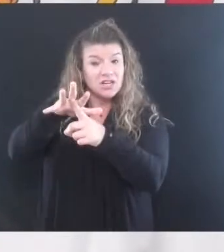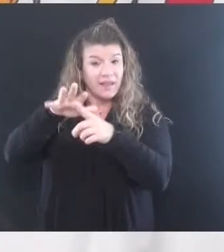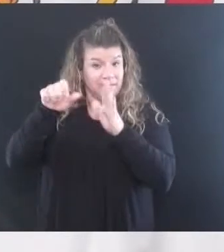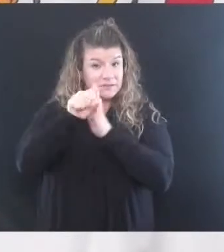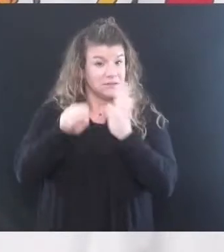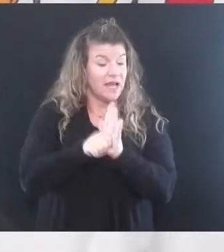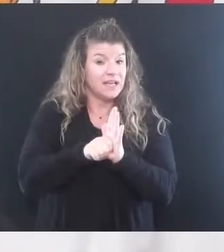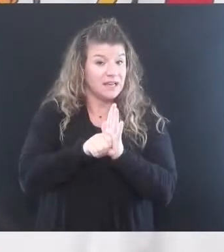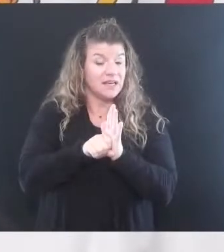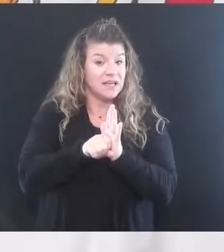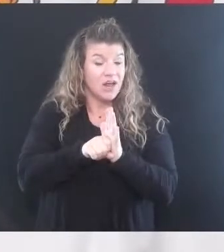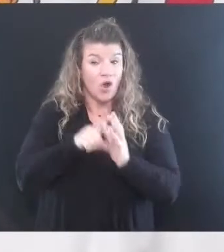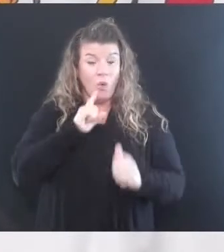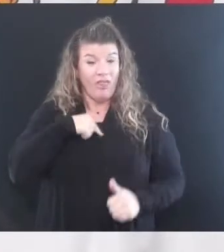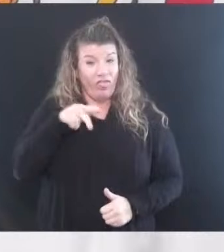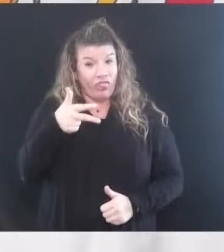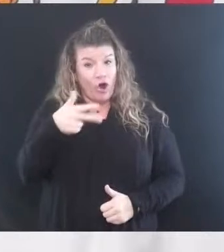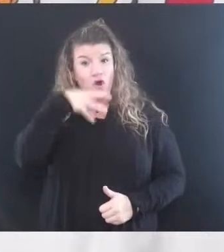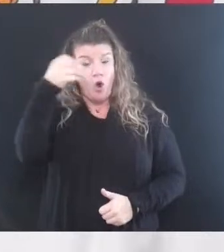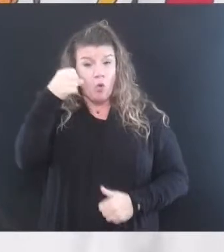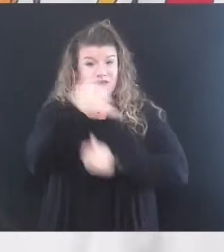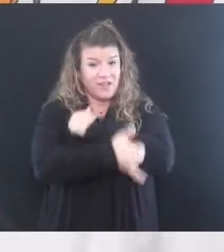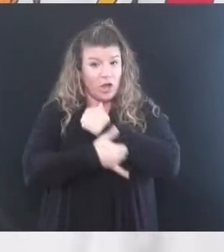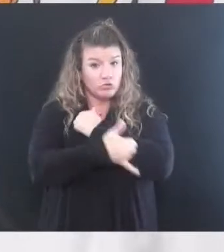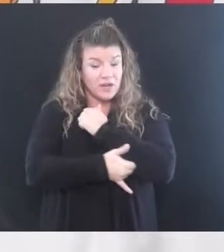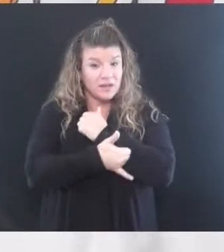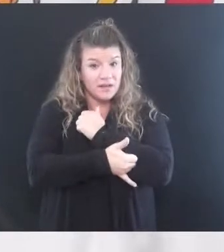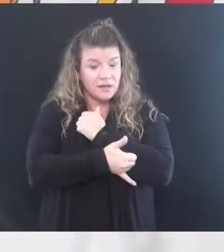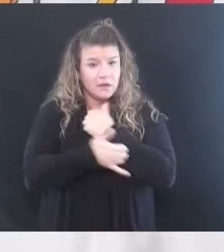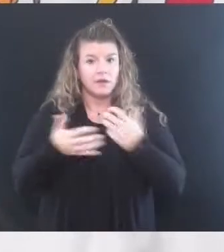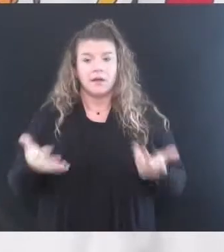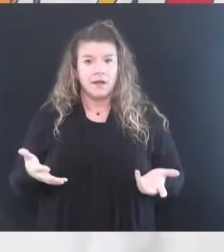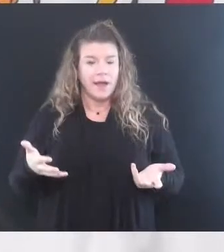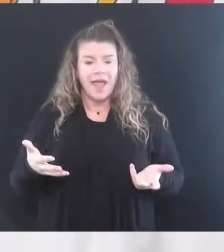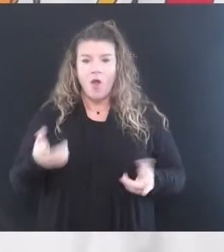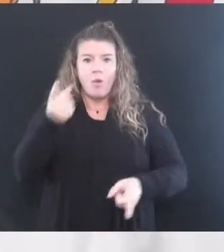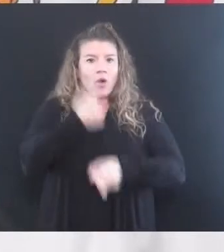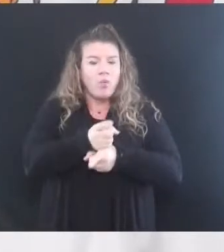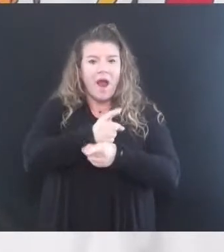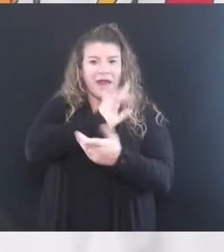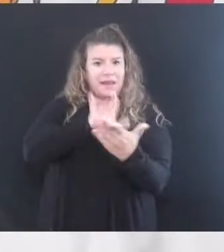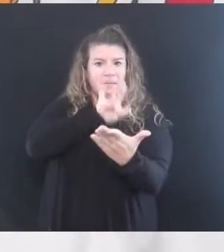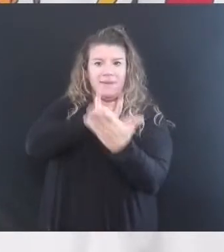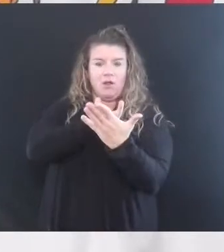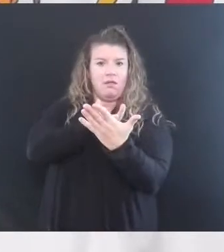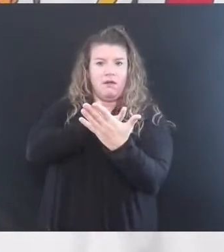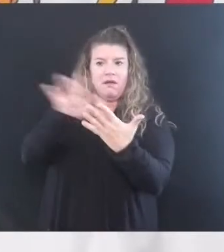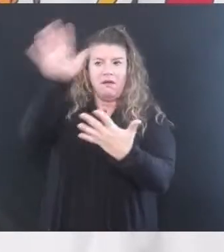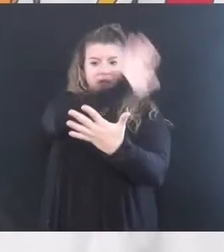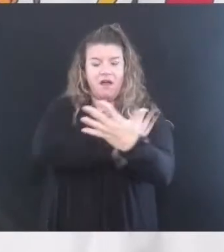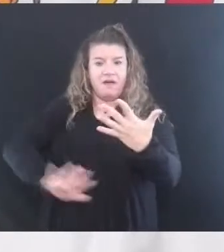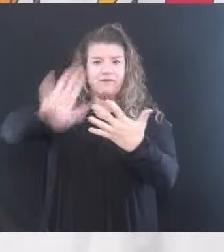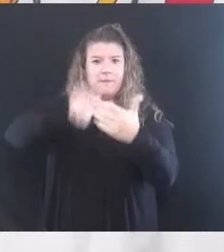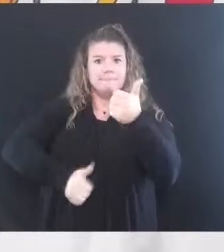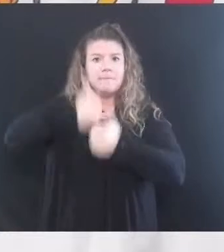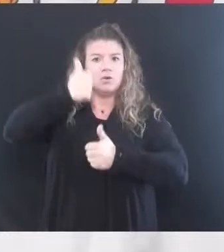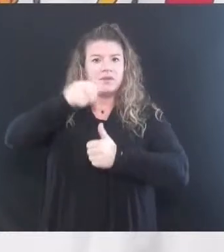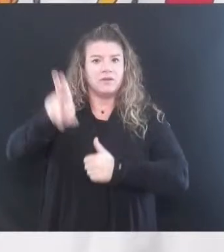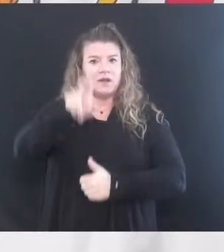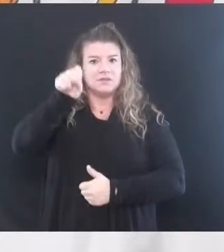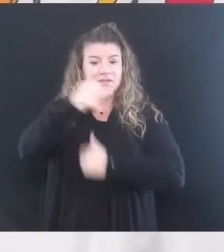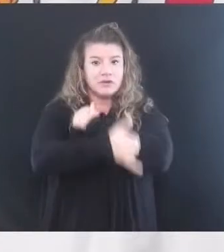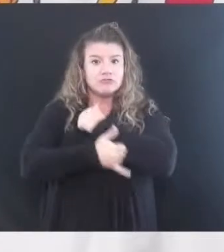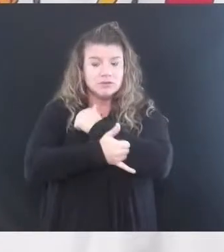state is the third oldest in the country and everything, and located right within a rock's throw of 2/3 of the population of the